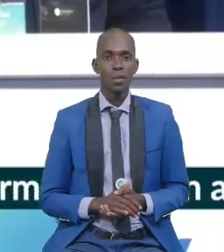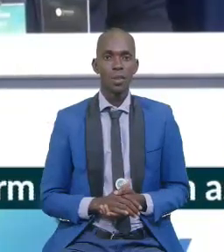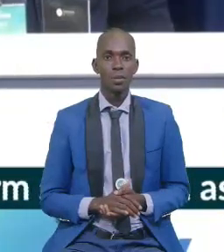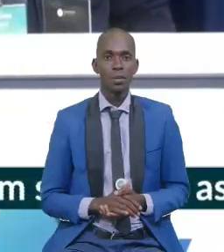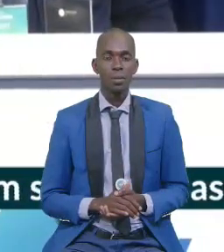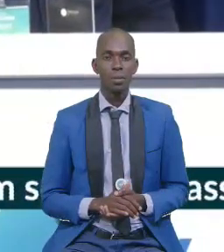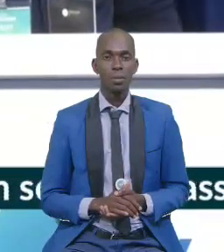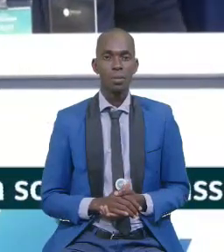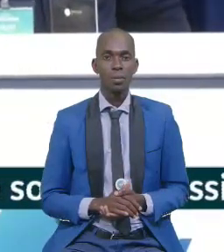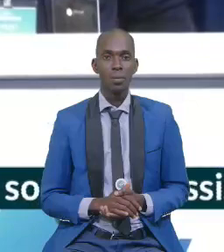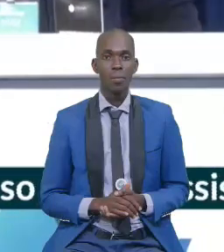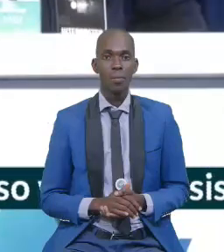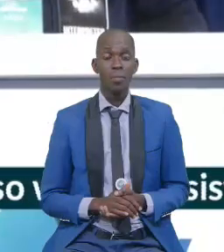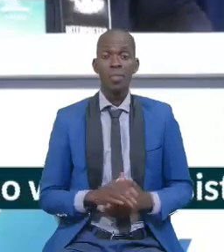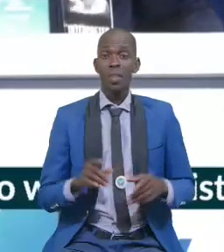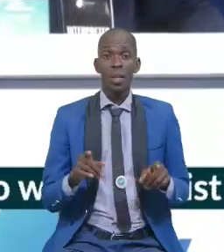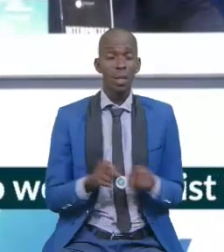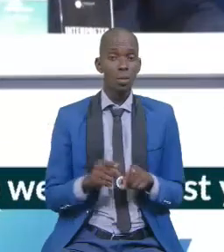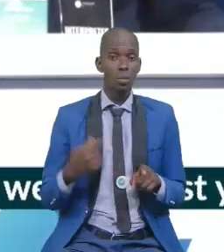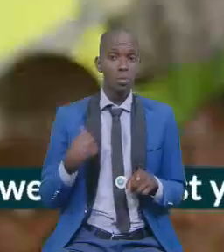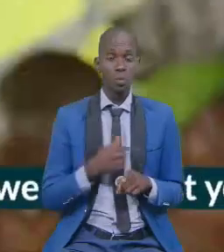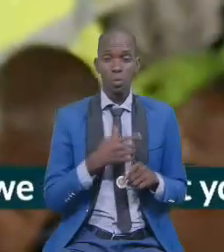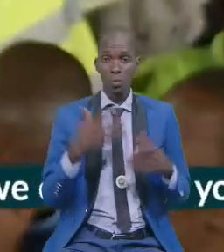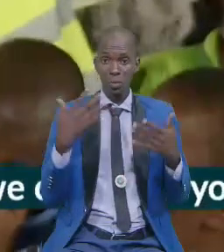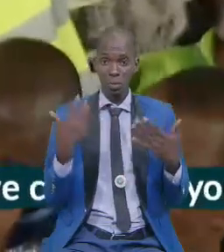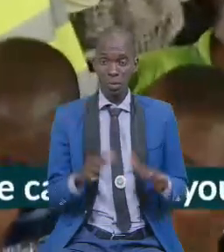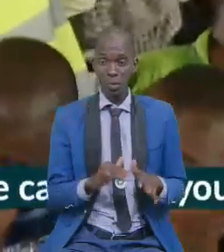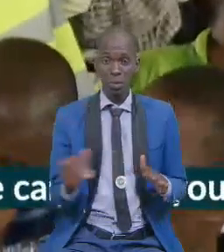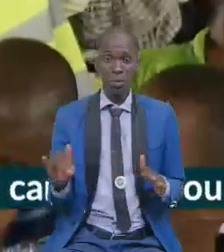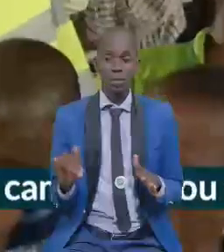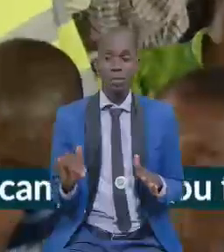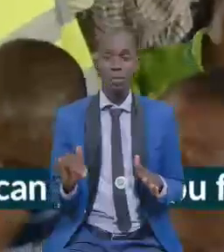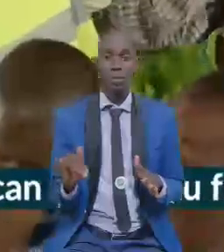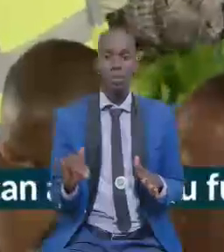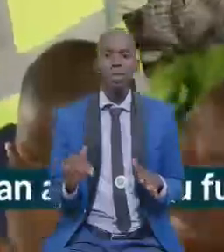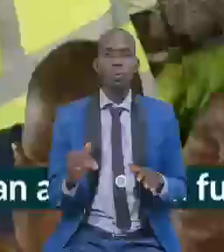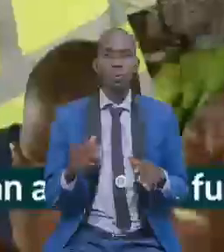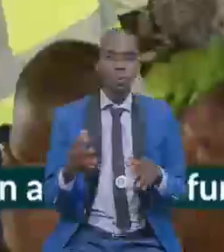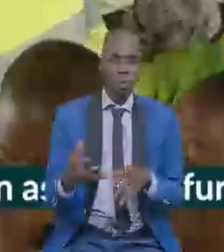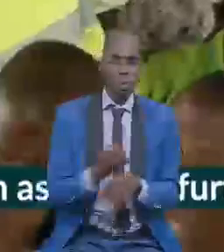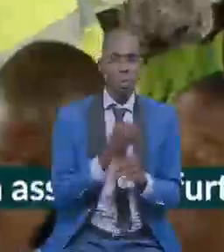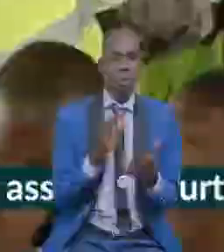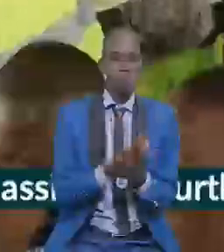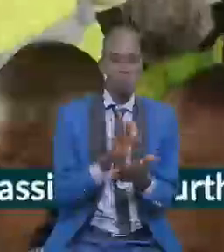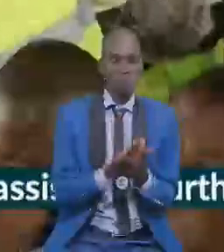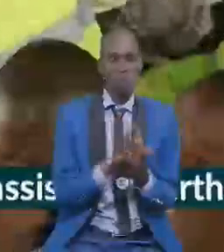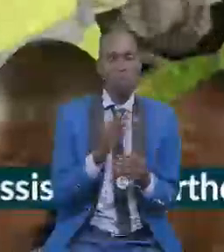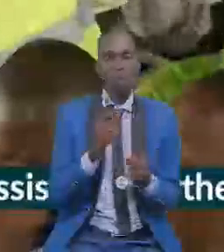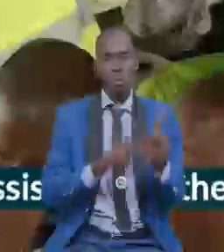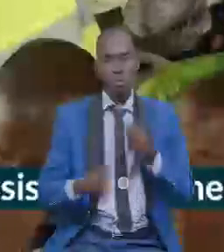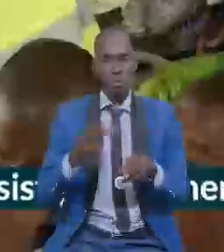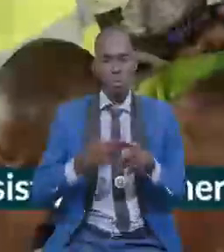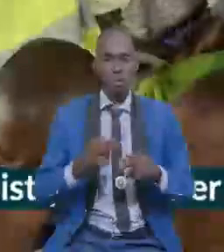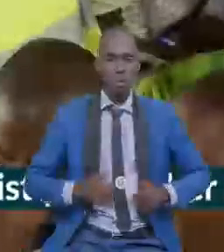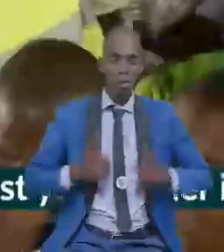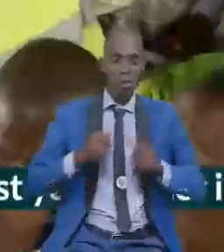And as we are finishing, we give the papers back to the supervisors.